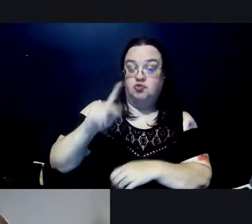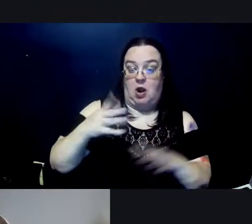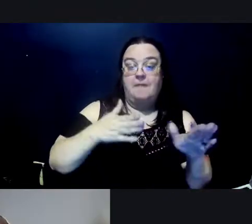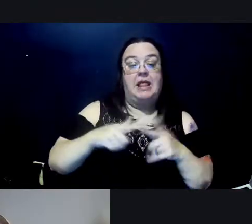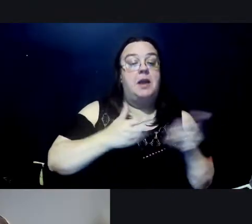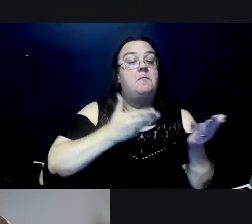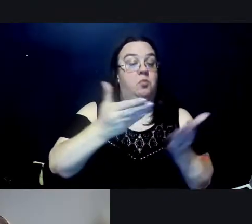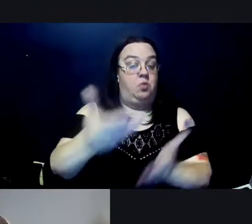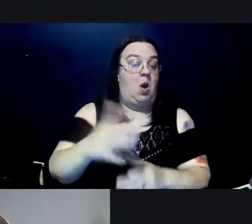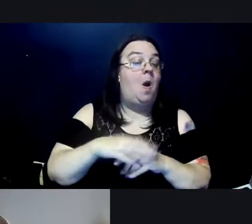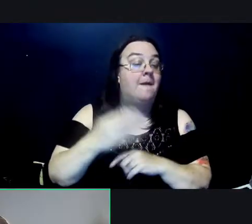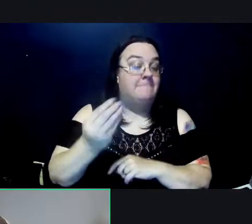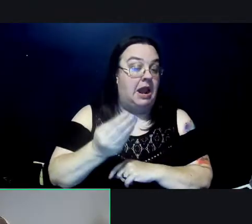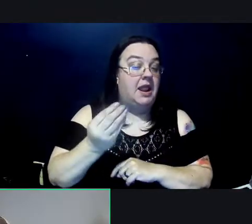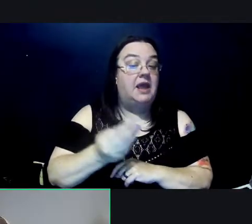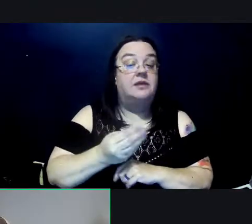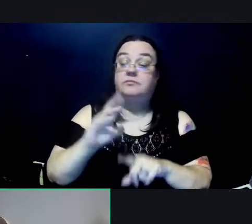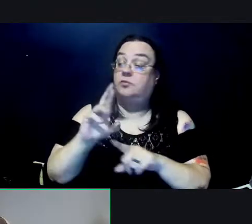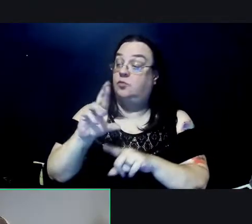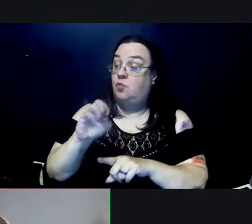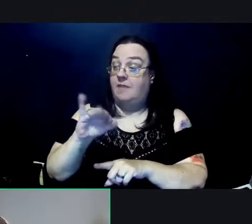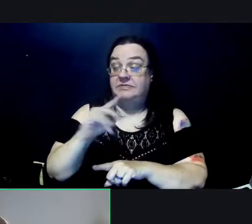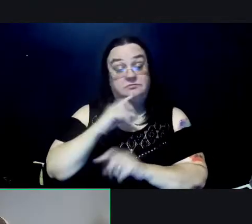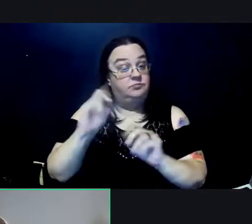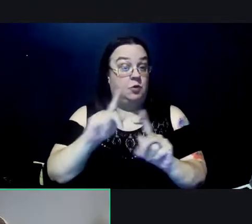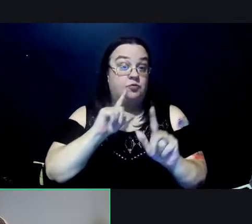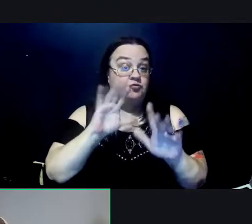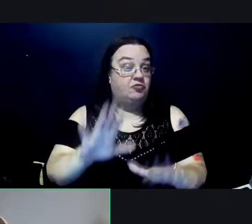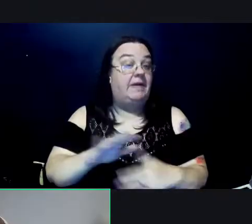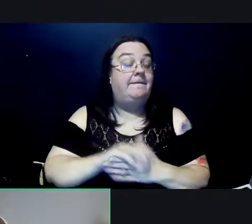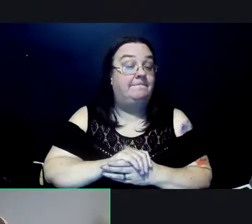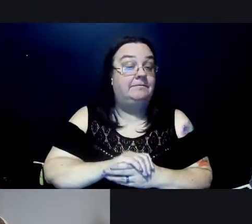Monday. Great.